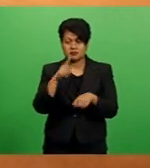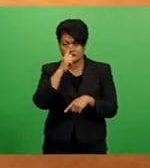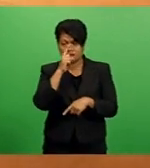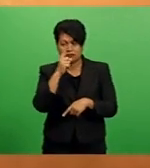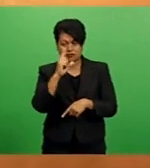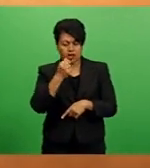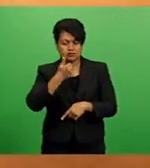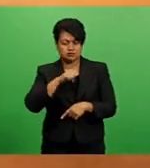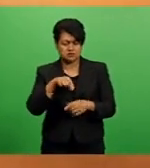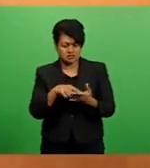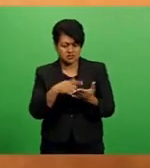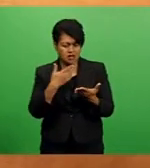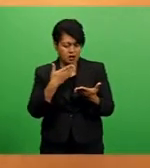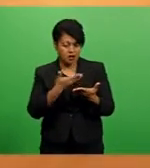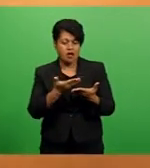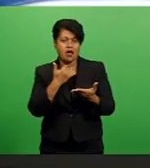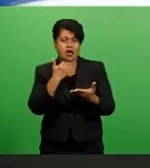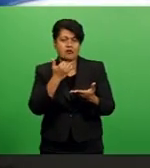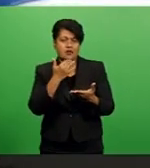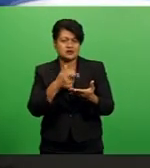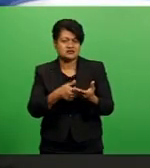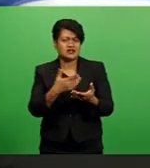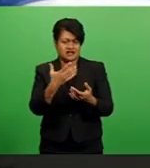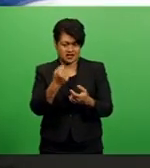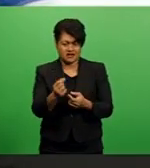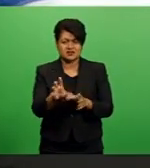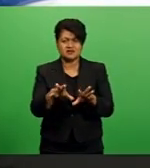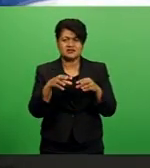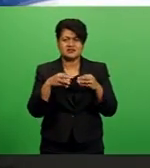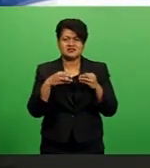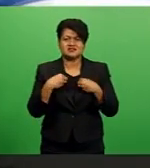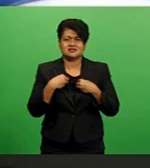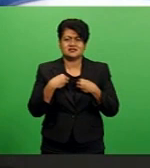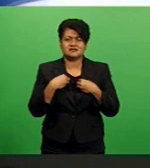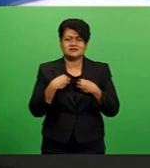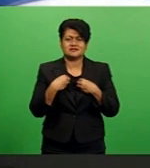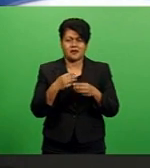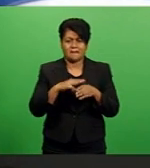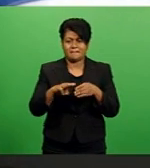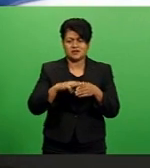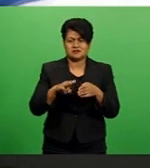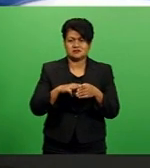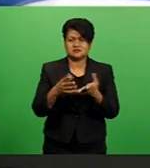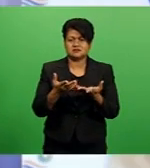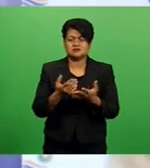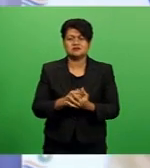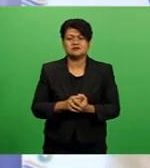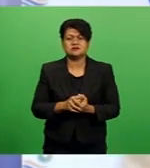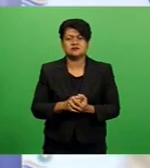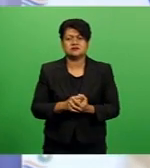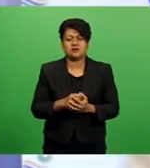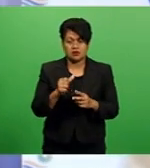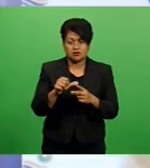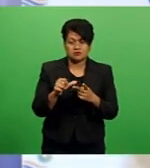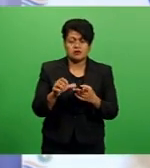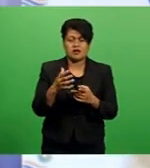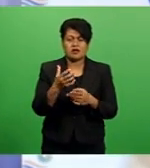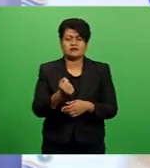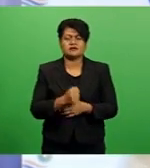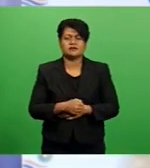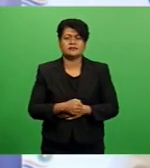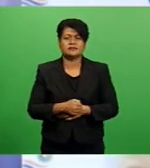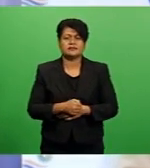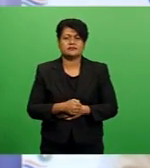electricity consumption and receive notifications if there are major power outages. Also, we have what we call unplanned power